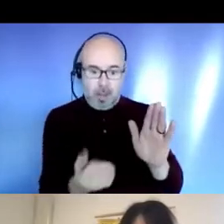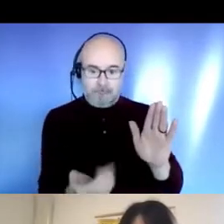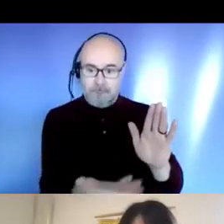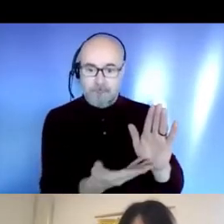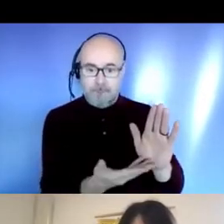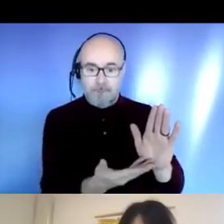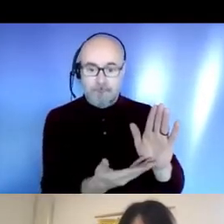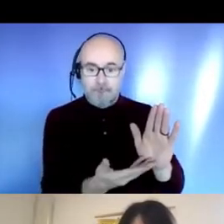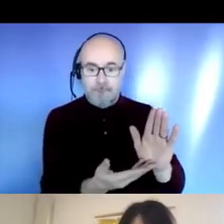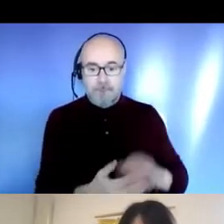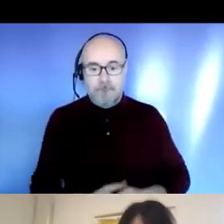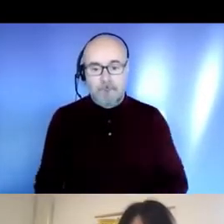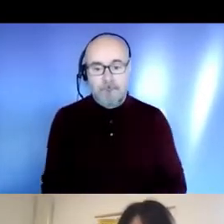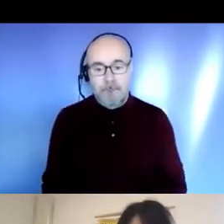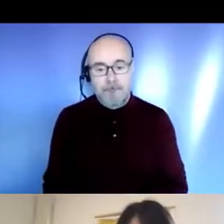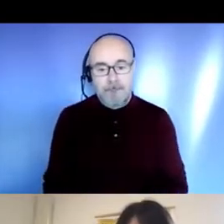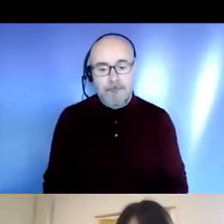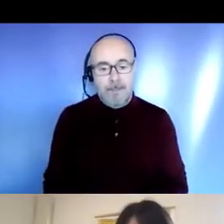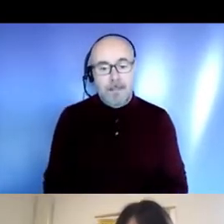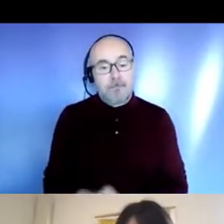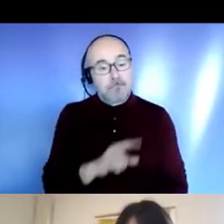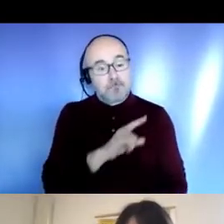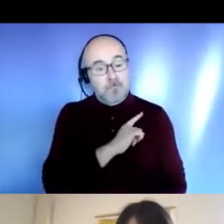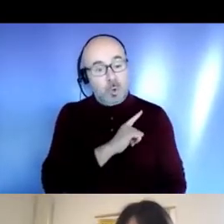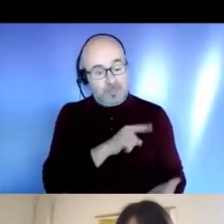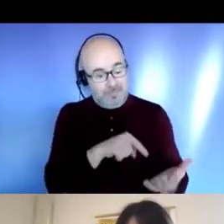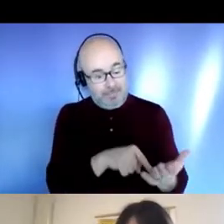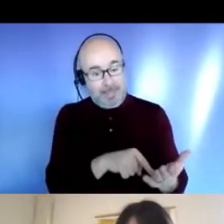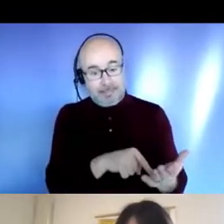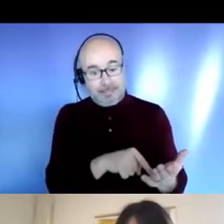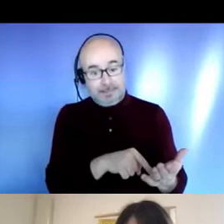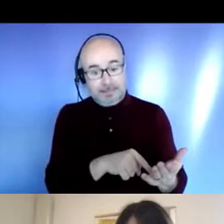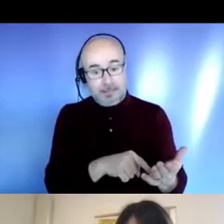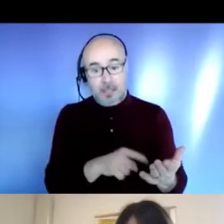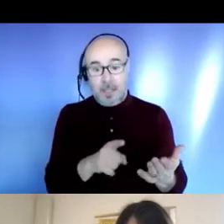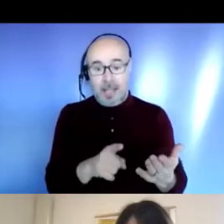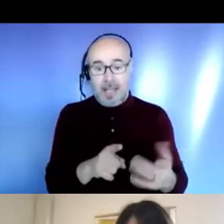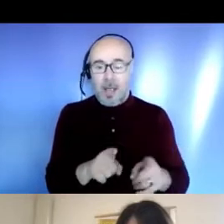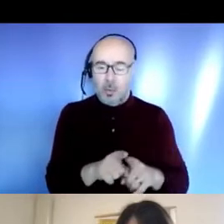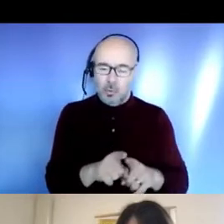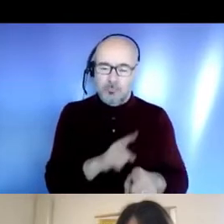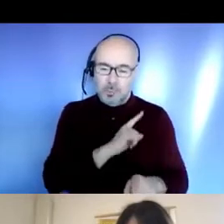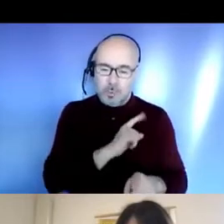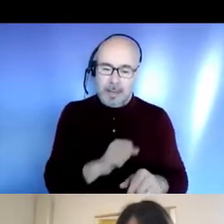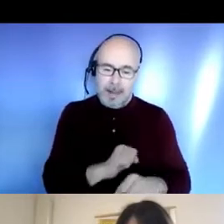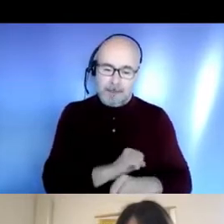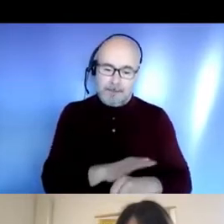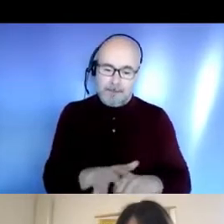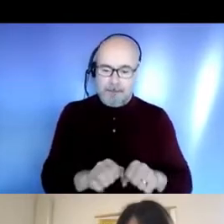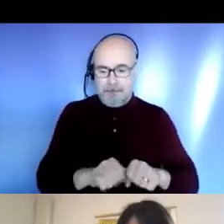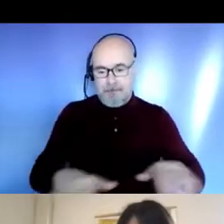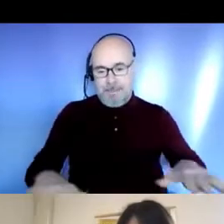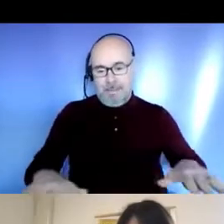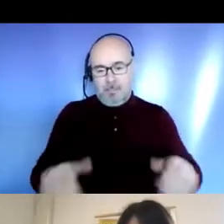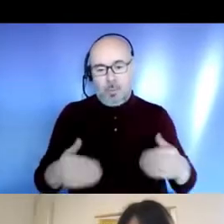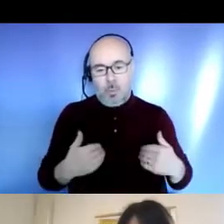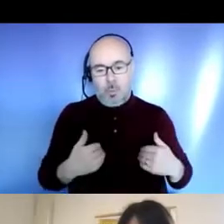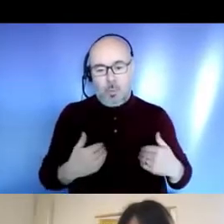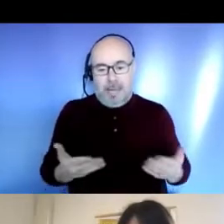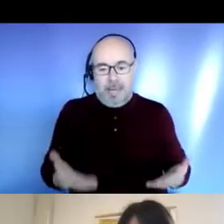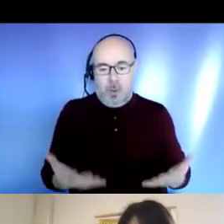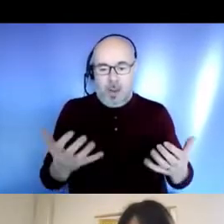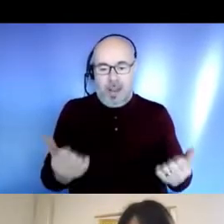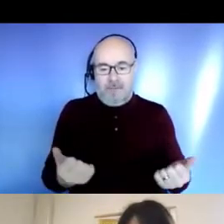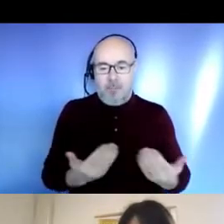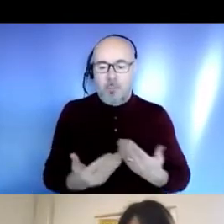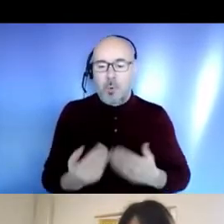have now, as a result of that, and because of the pandemic, a much easier way for people to access cards